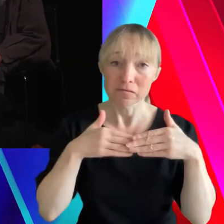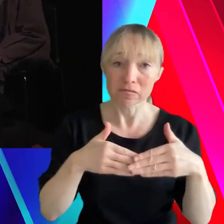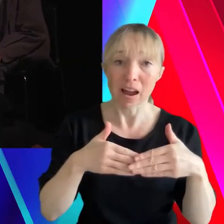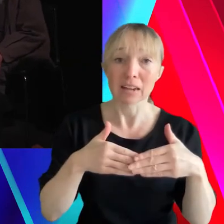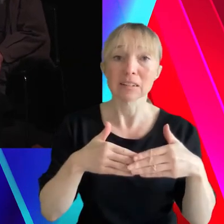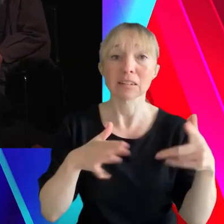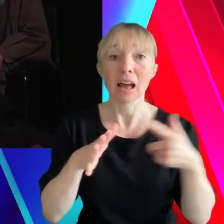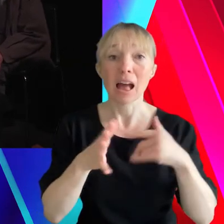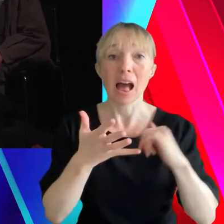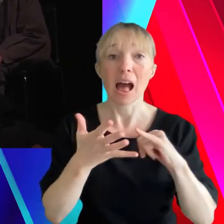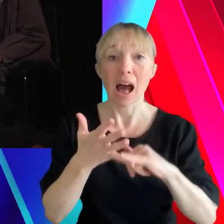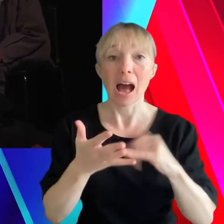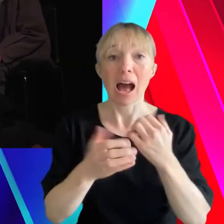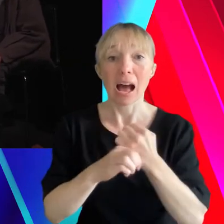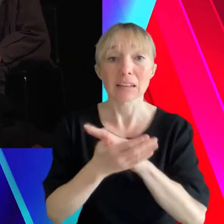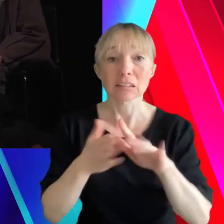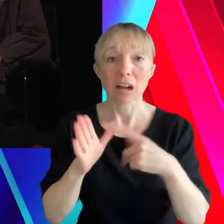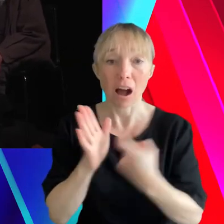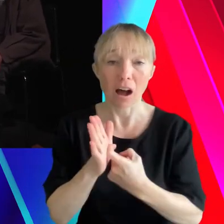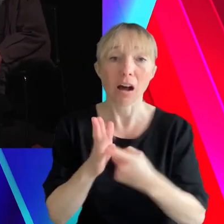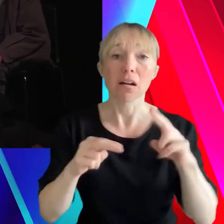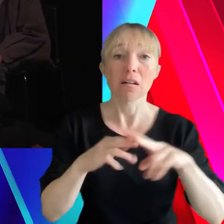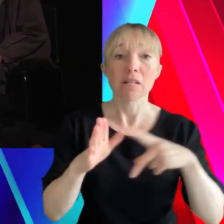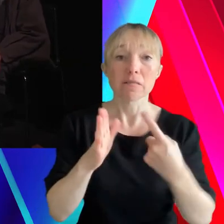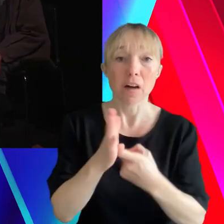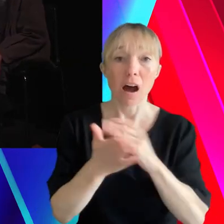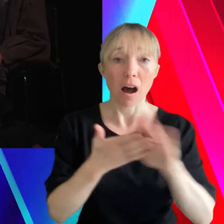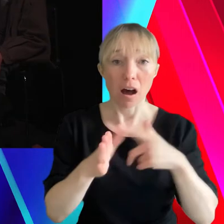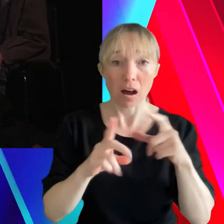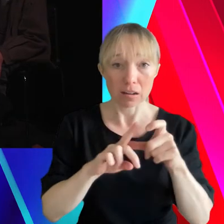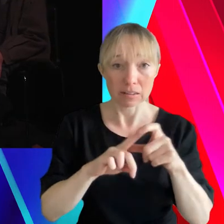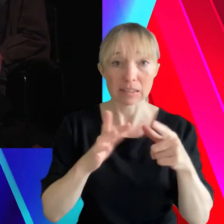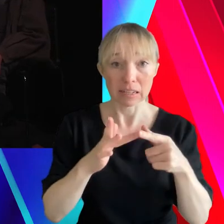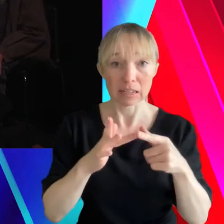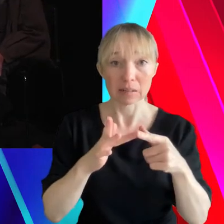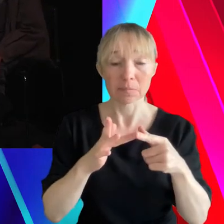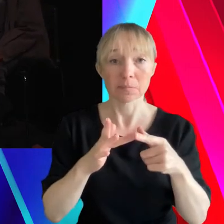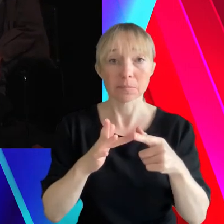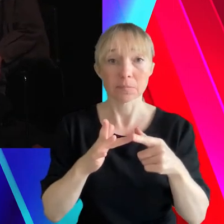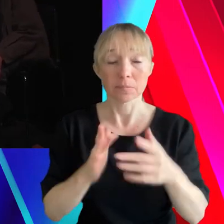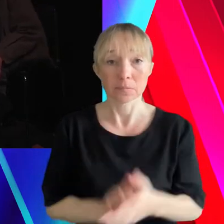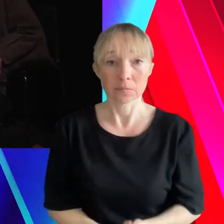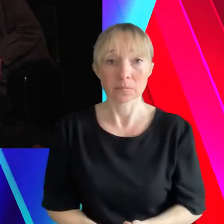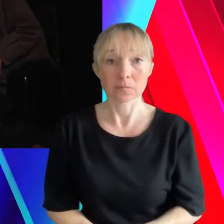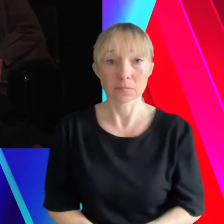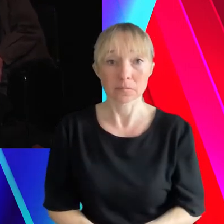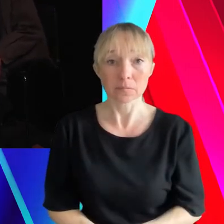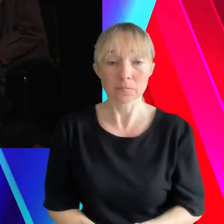introduce my colleague and my friend, Asghar Farhadi, who is